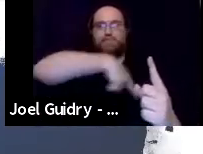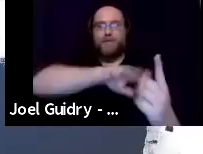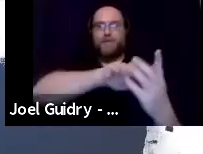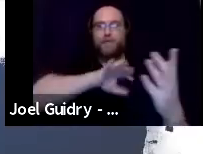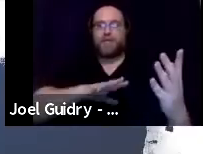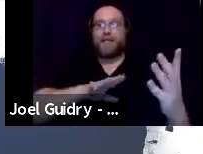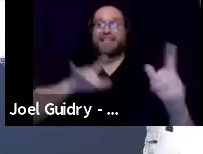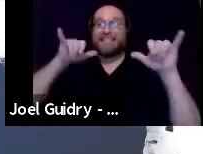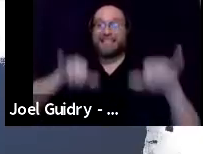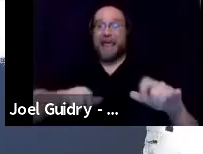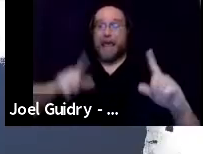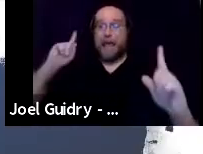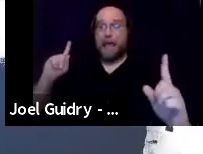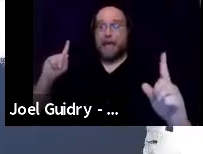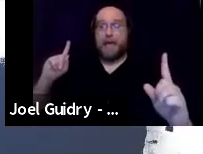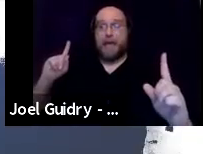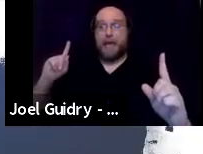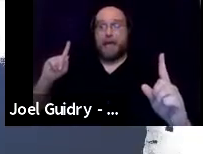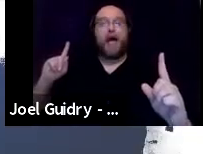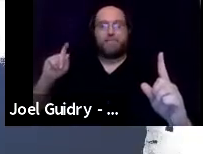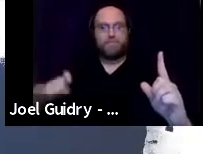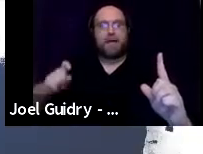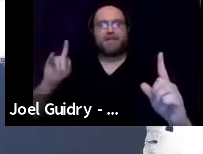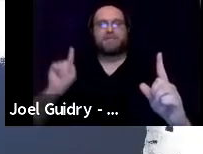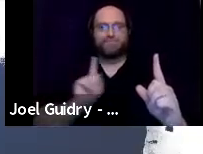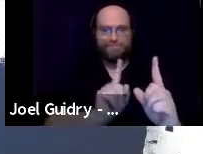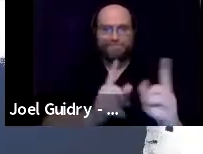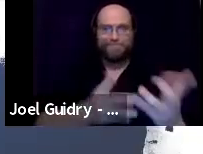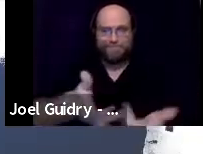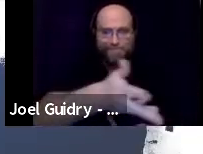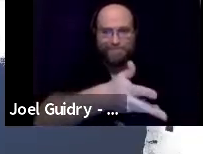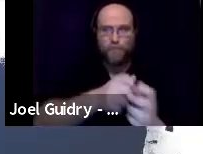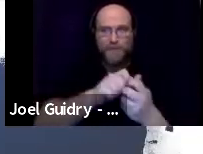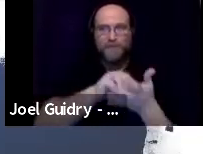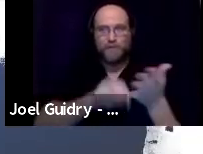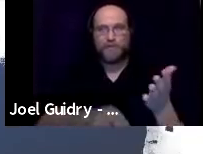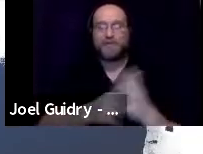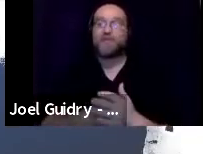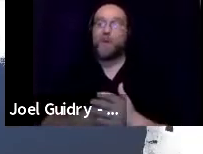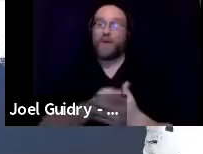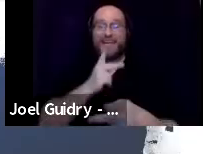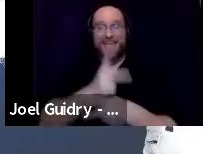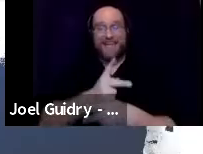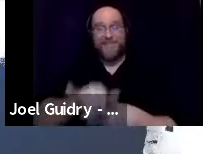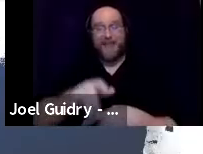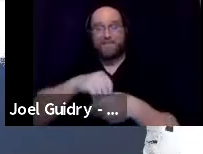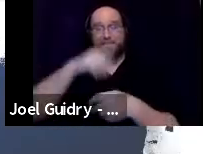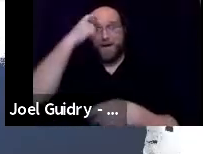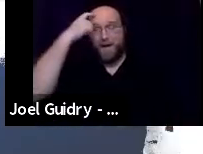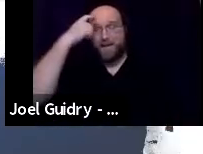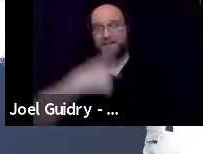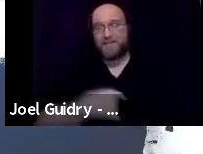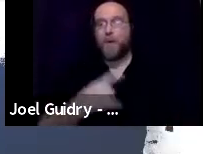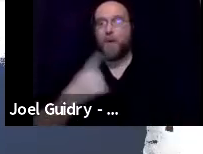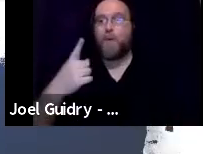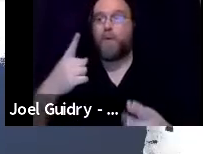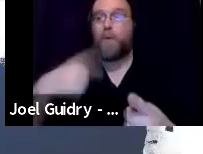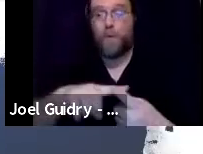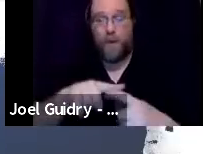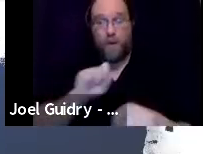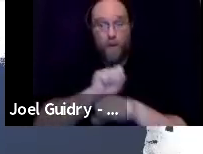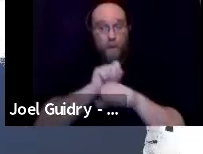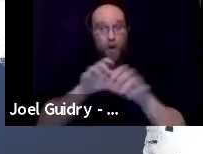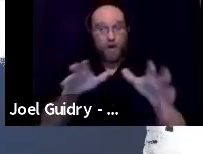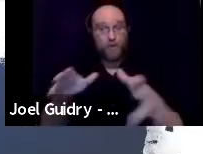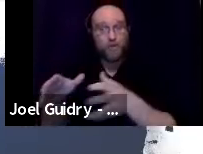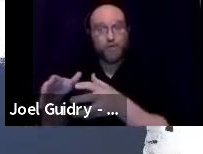consistent basis. So keep that in mind. And that when we work together, we're going to be able to make it